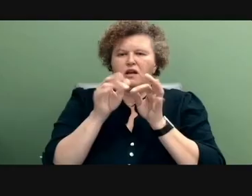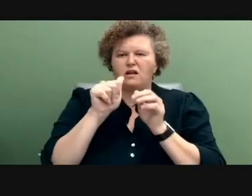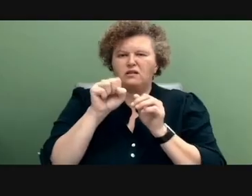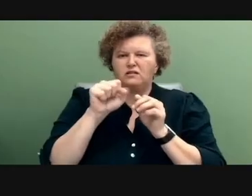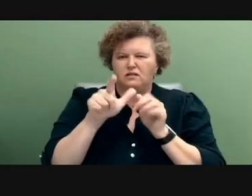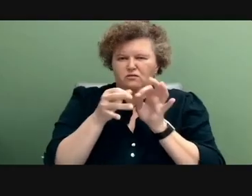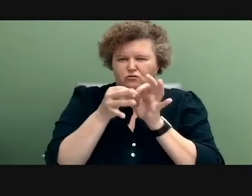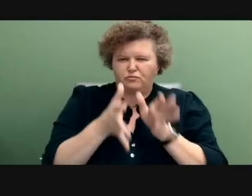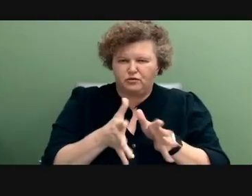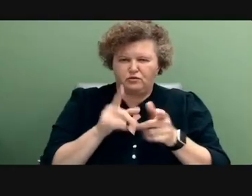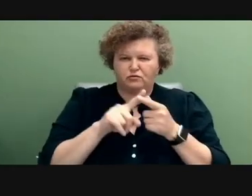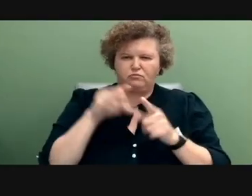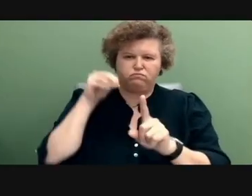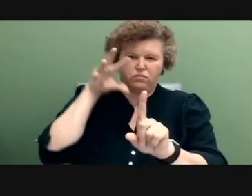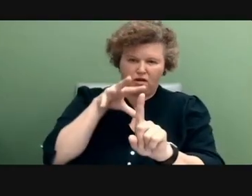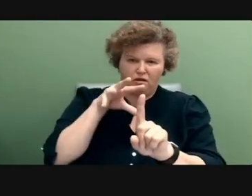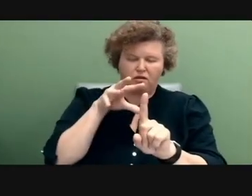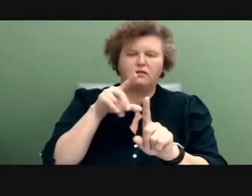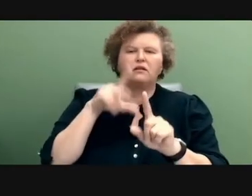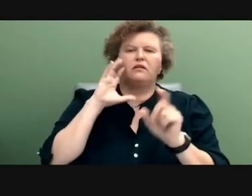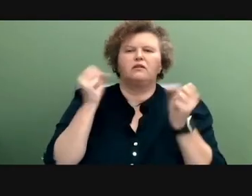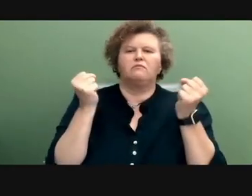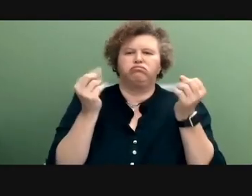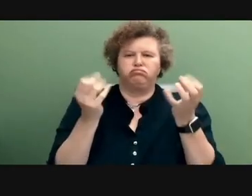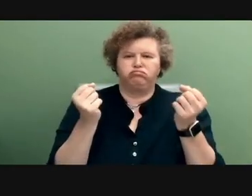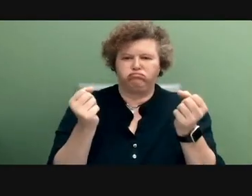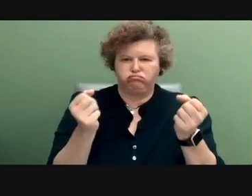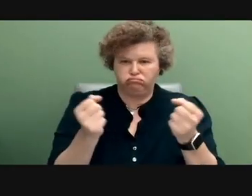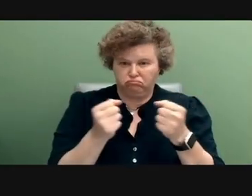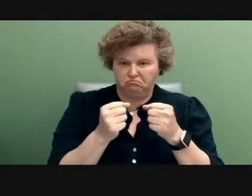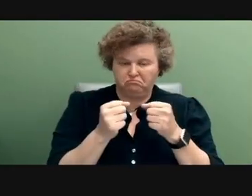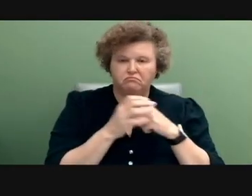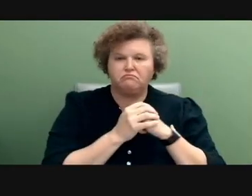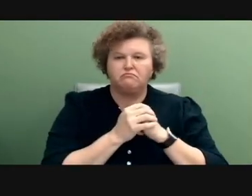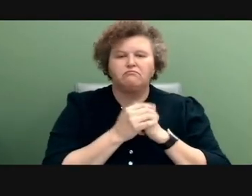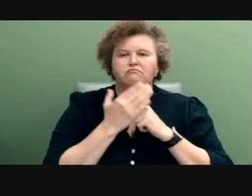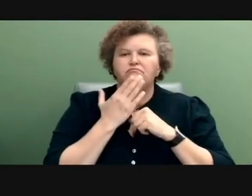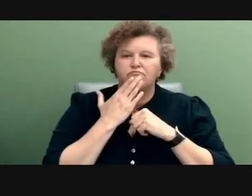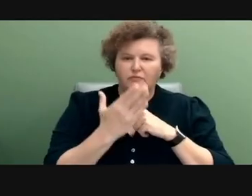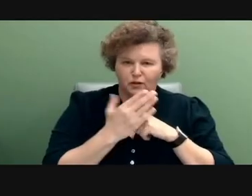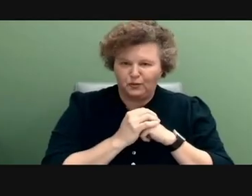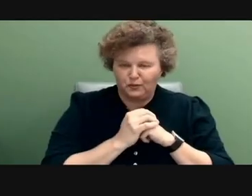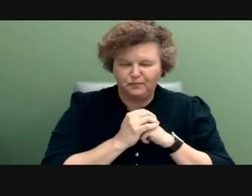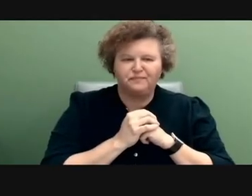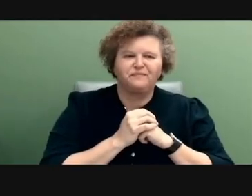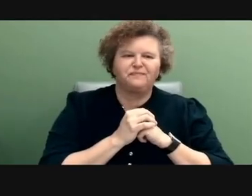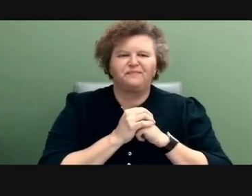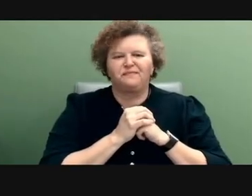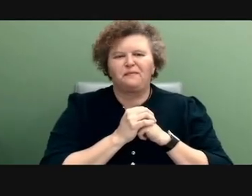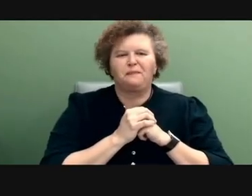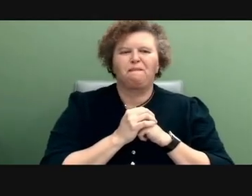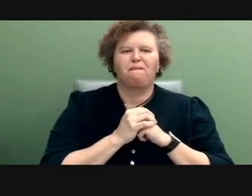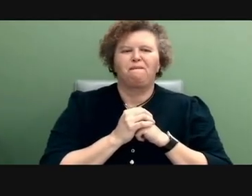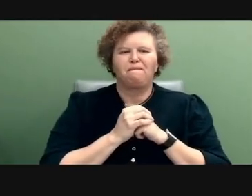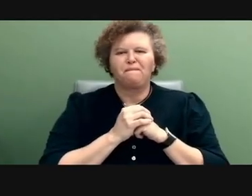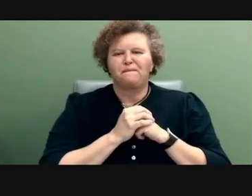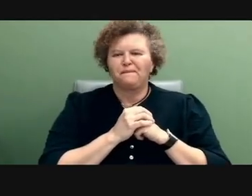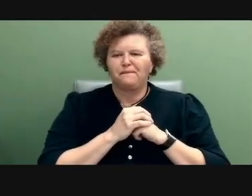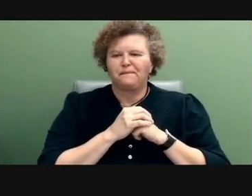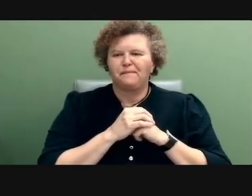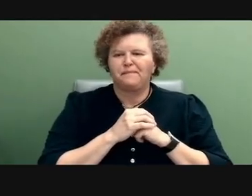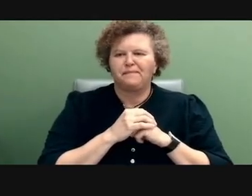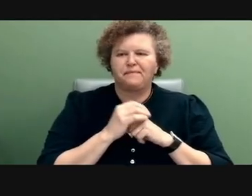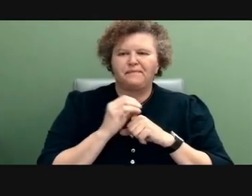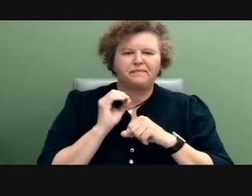you would like to speak, wait until the ASL interpreter is spotlighted so that we can see your question being